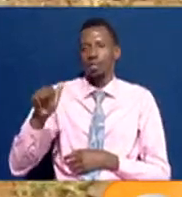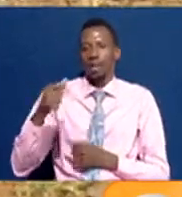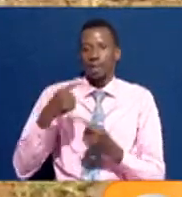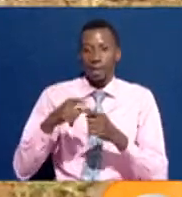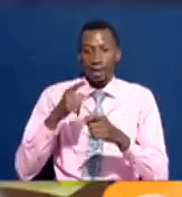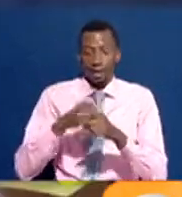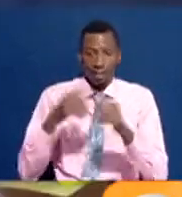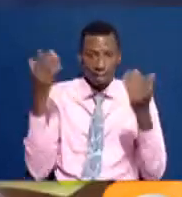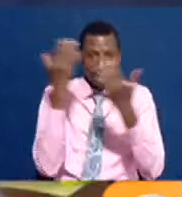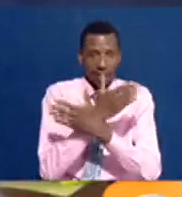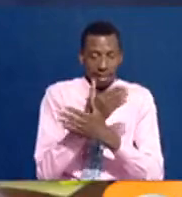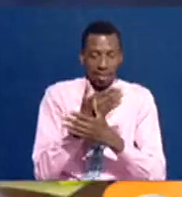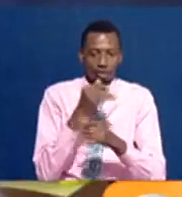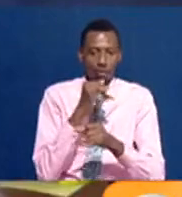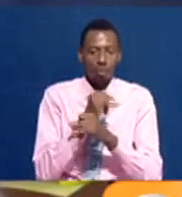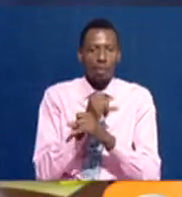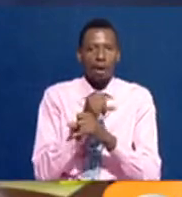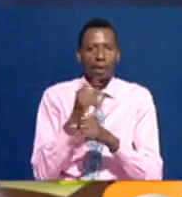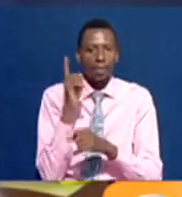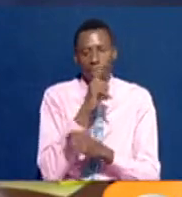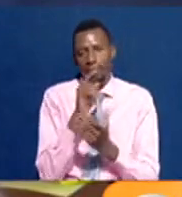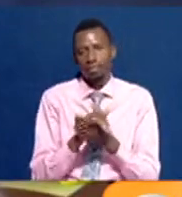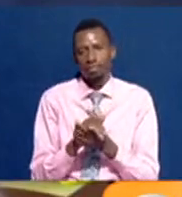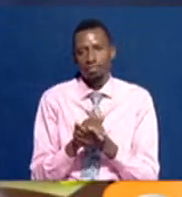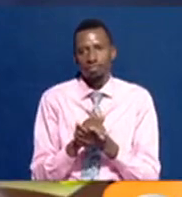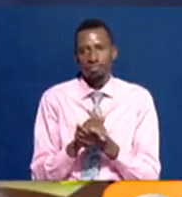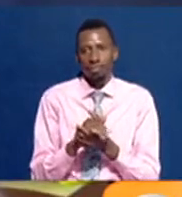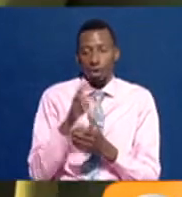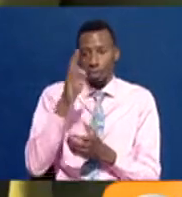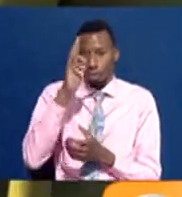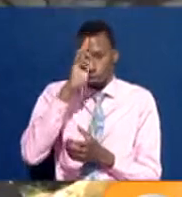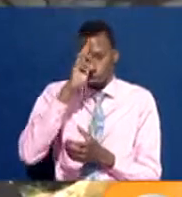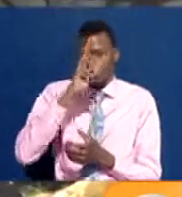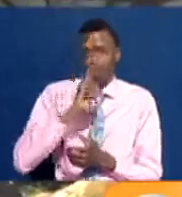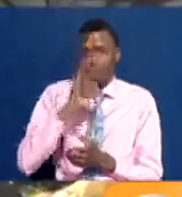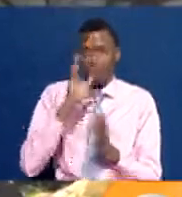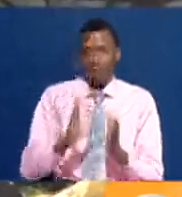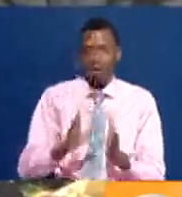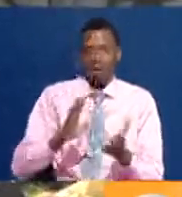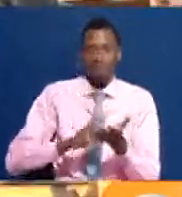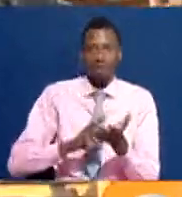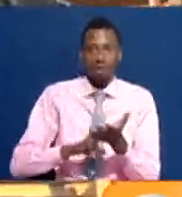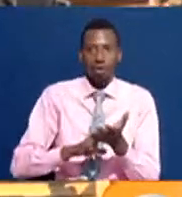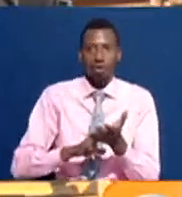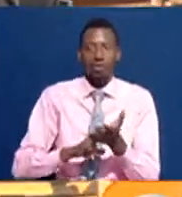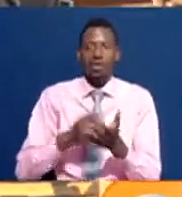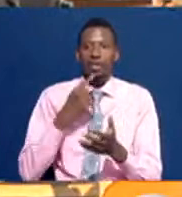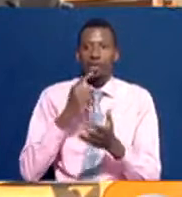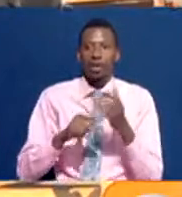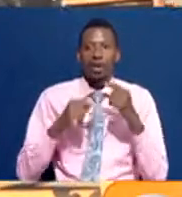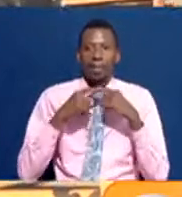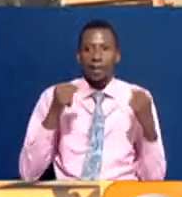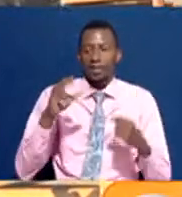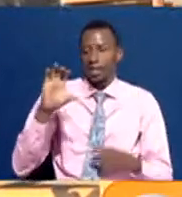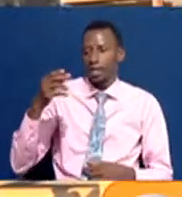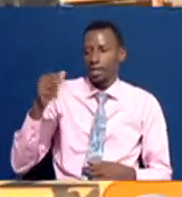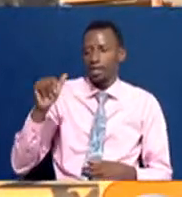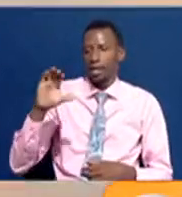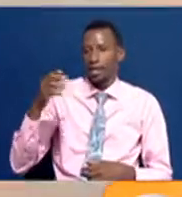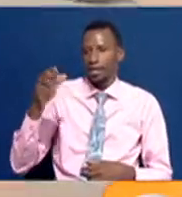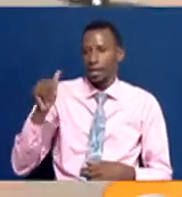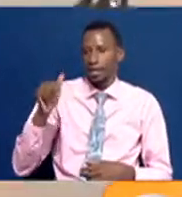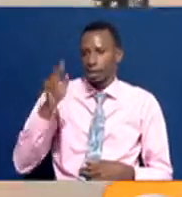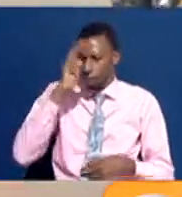to a police brief by Migori County Police Commander Peter Kemani, Pastor Ibrahim Chacha has been on police radar for some